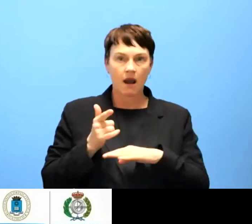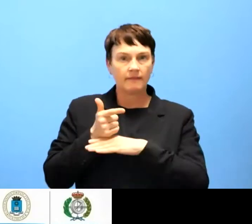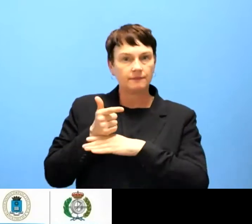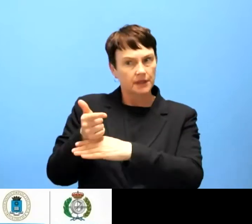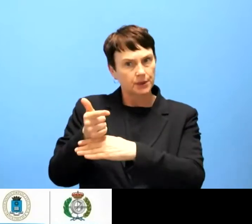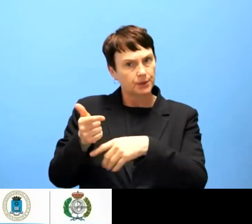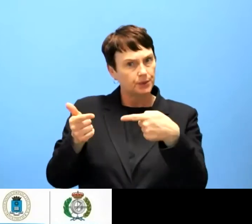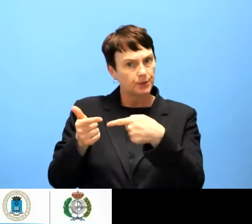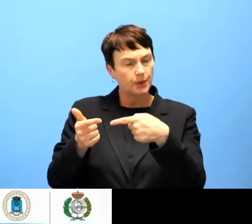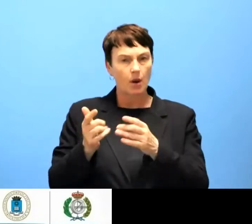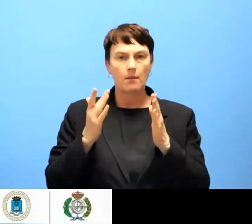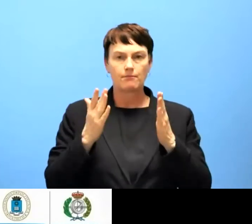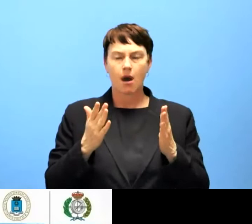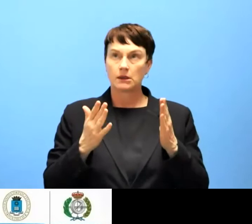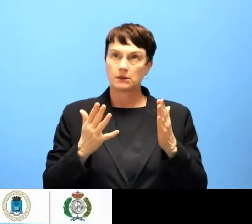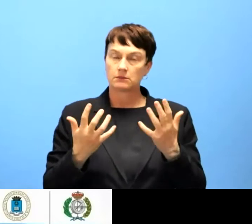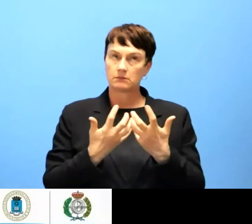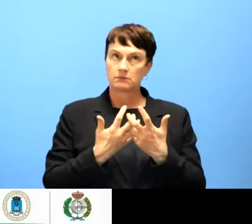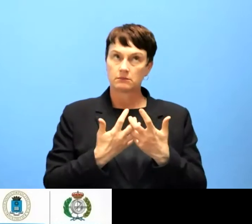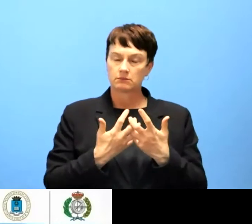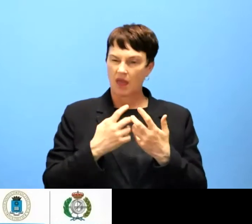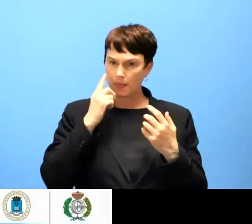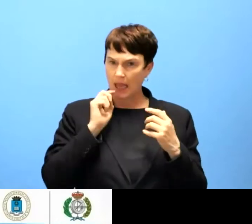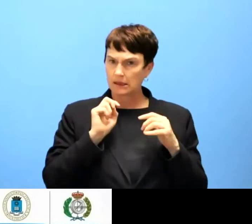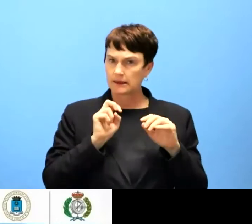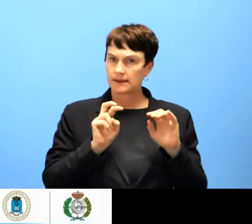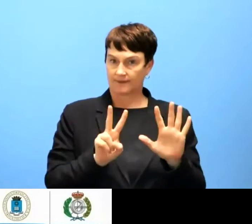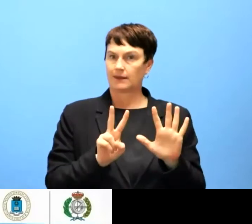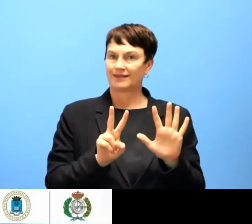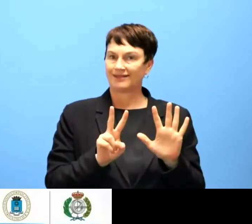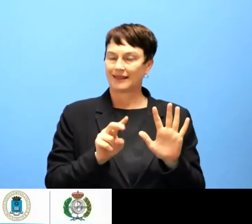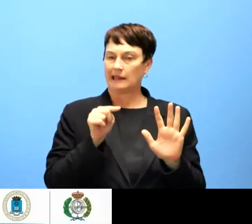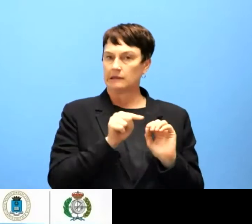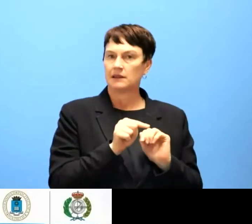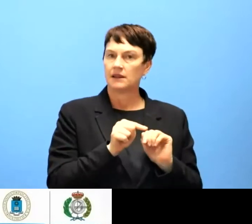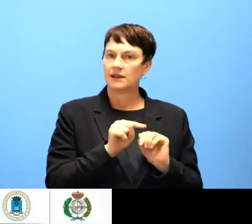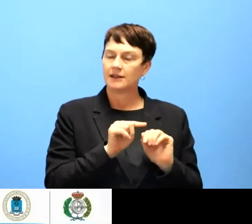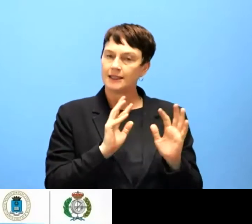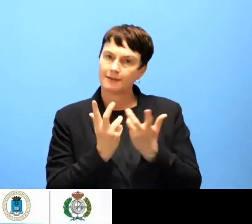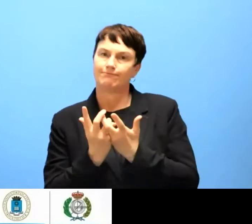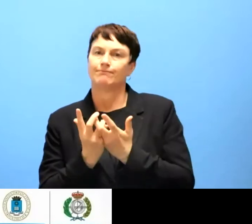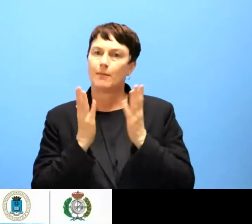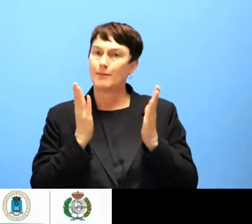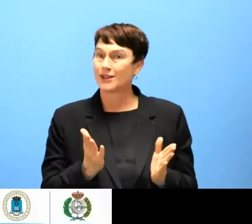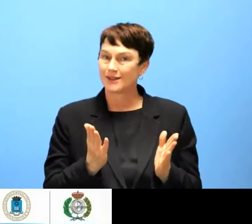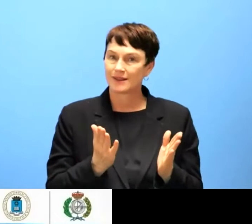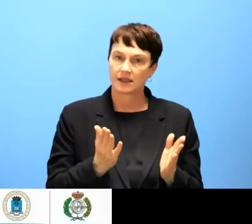chapter, is it 7 on video players? So it has to be able to display captions, turn them on and off,